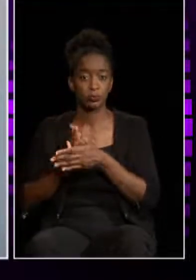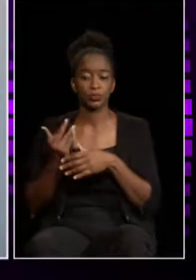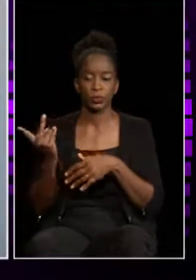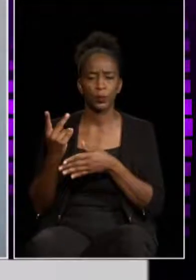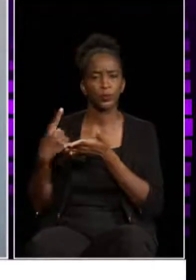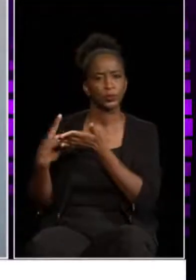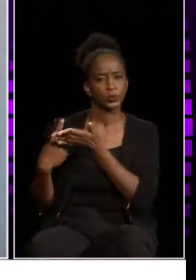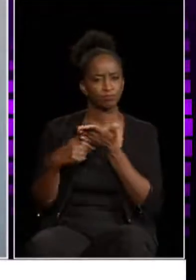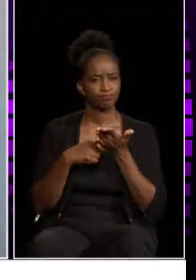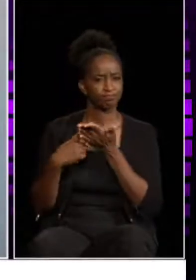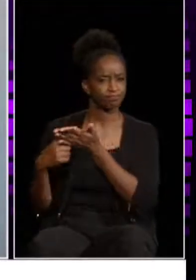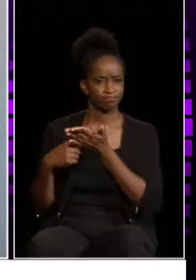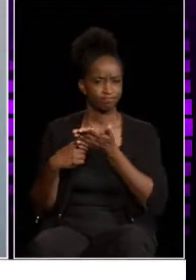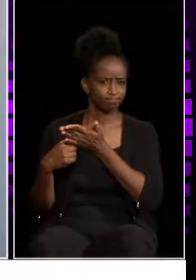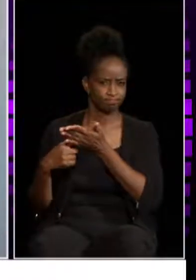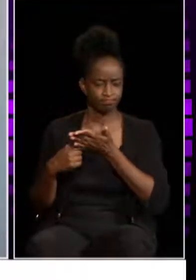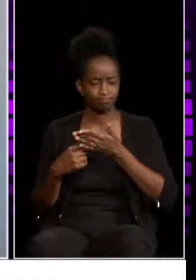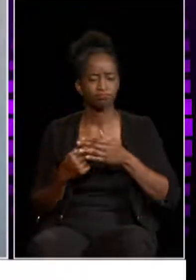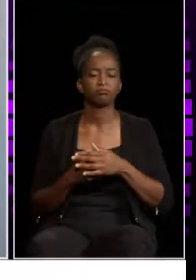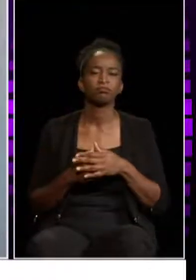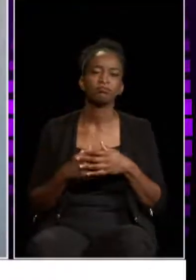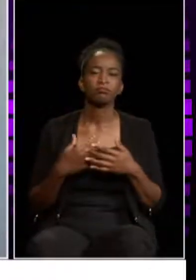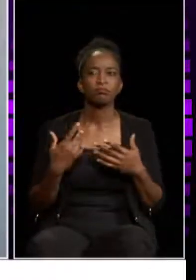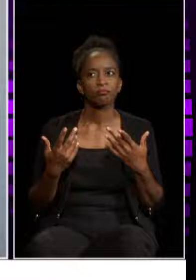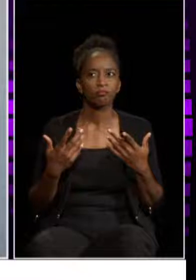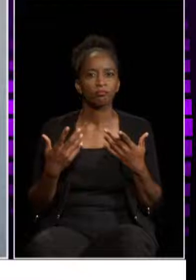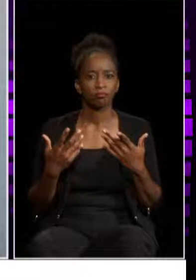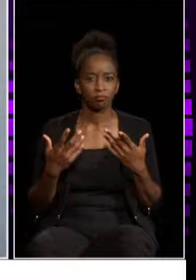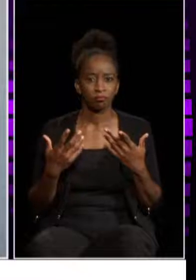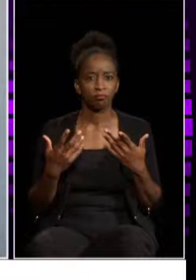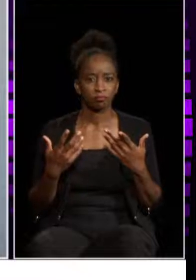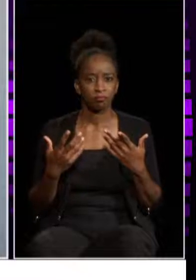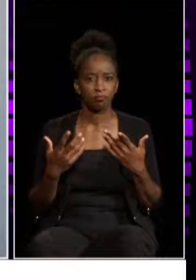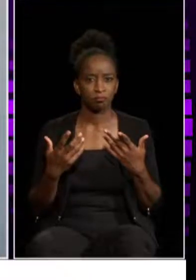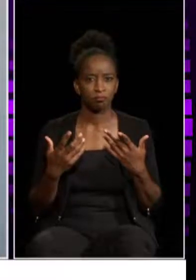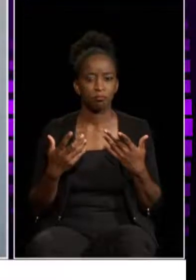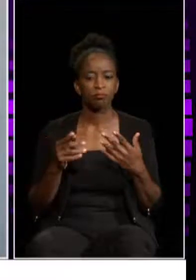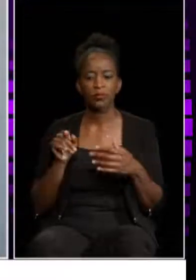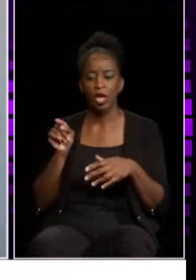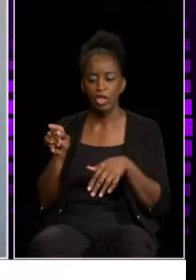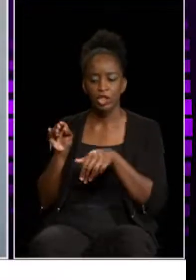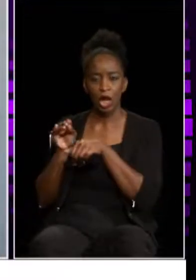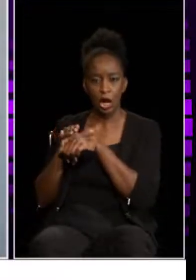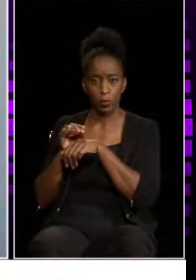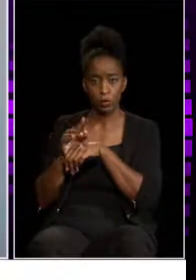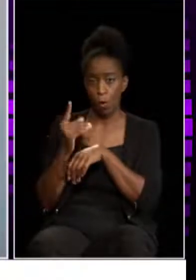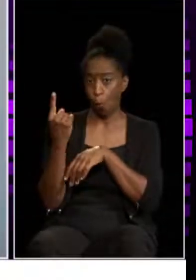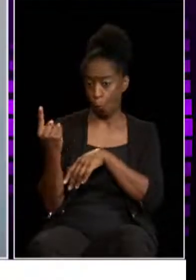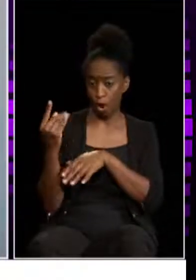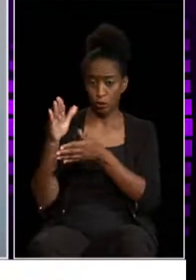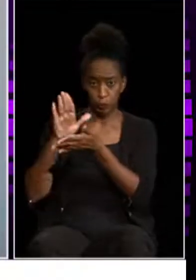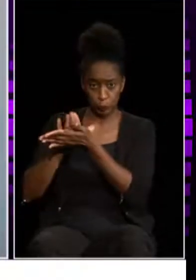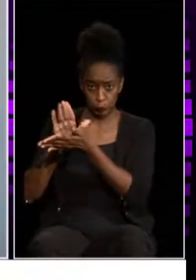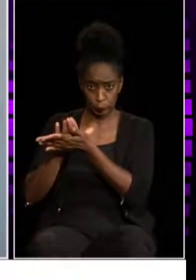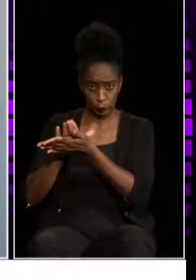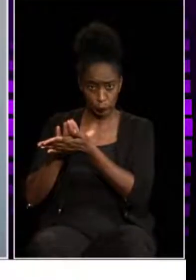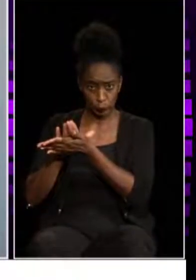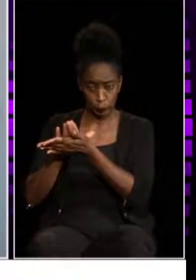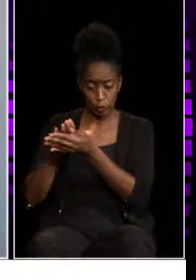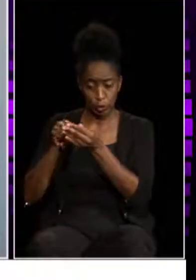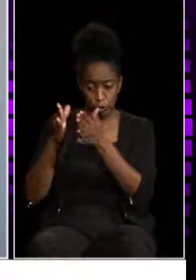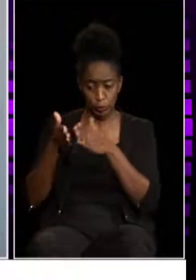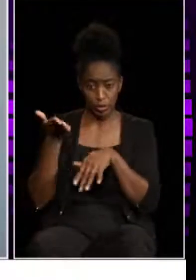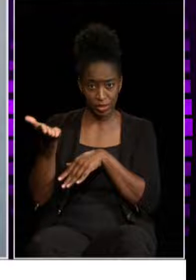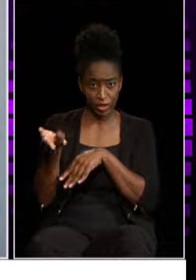for lack of a better way, she was actually dealing with more than one school. So a lot of times that burden alone is